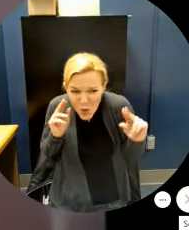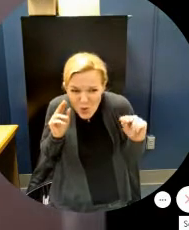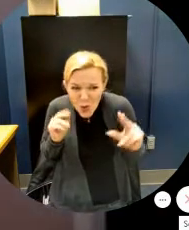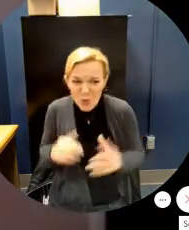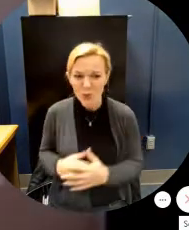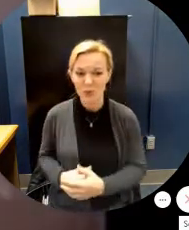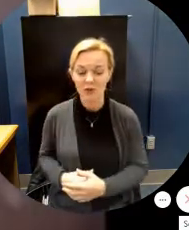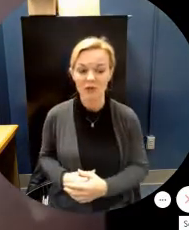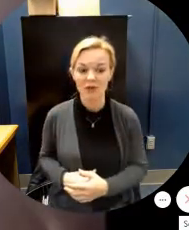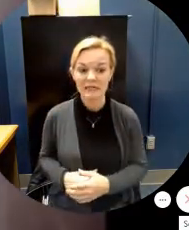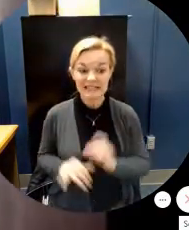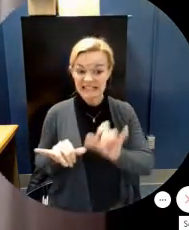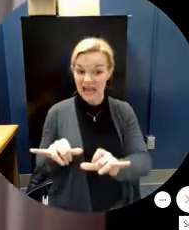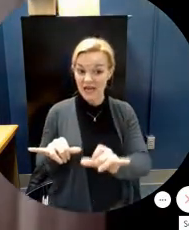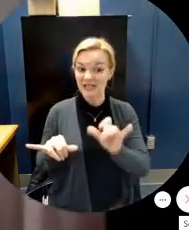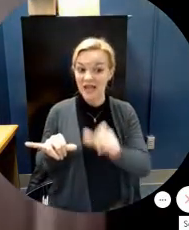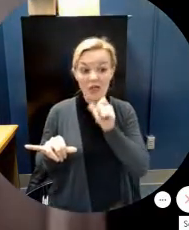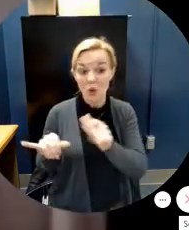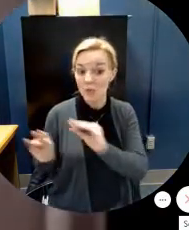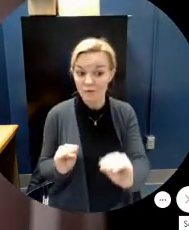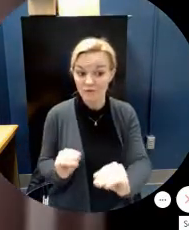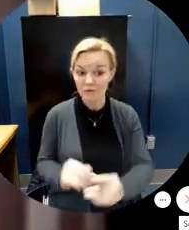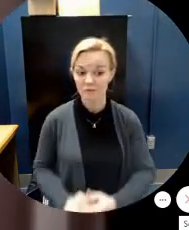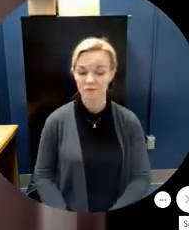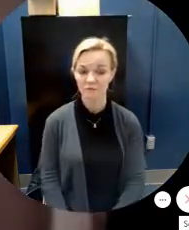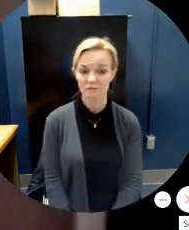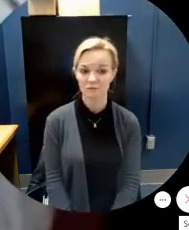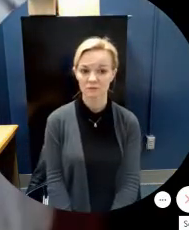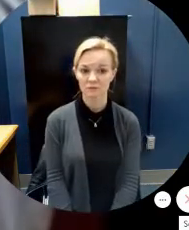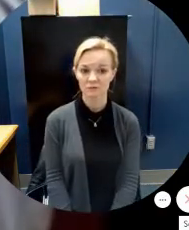Get there! Go!